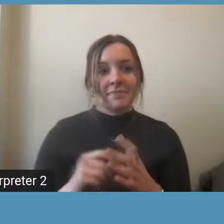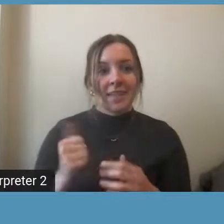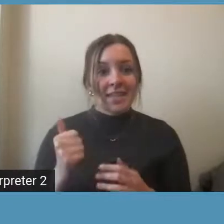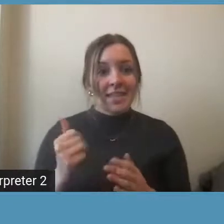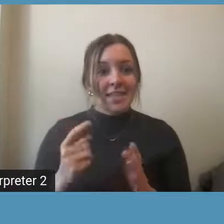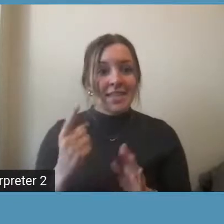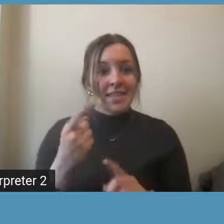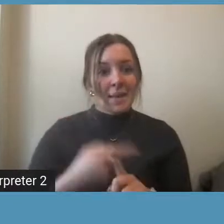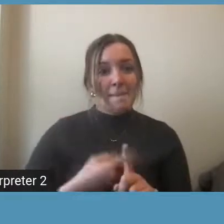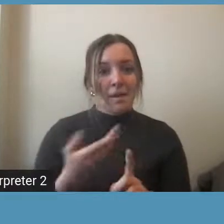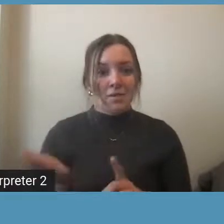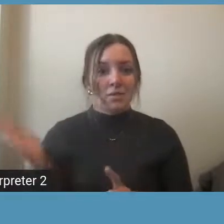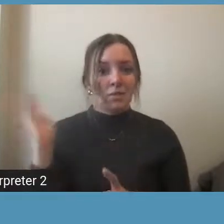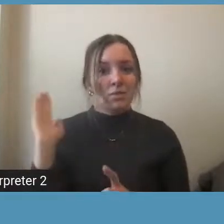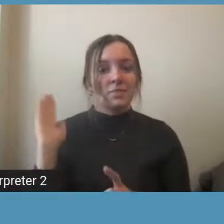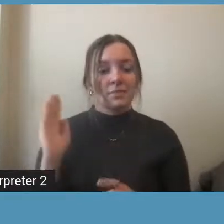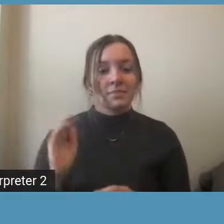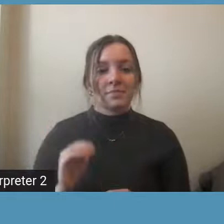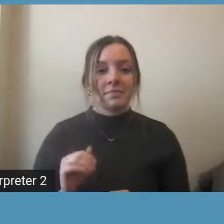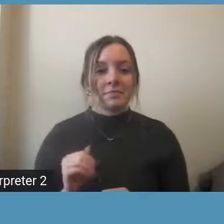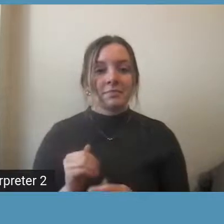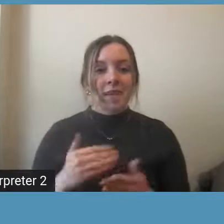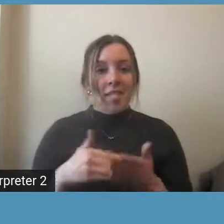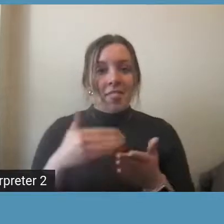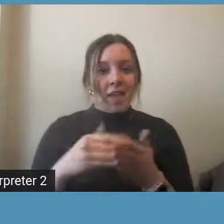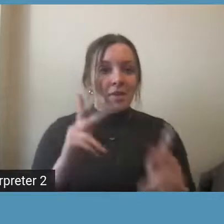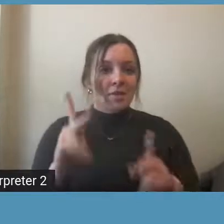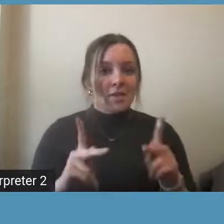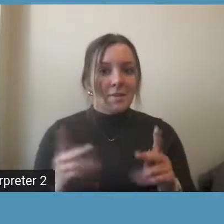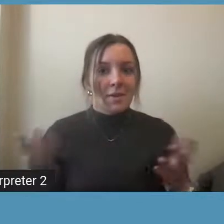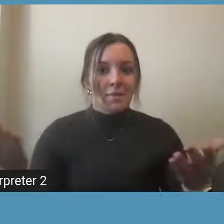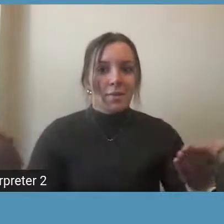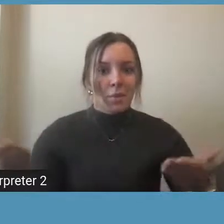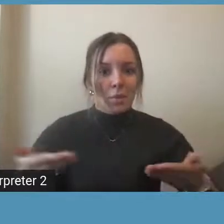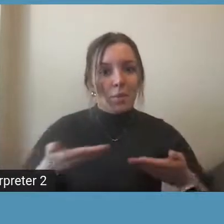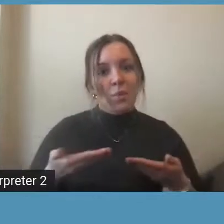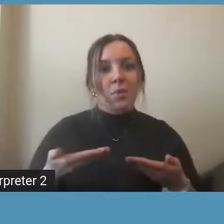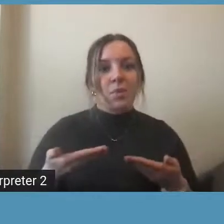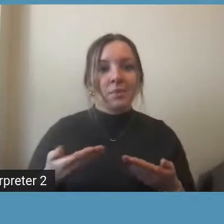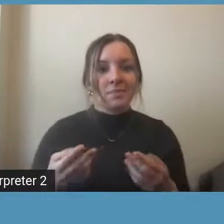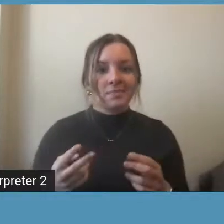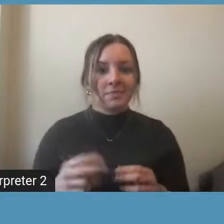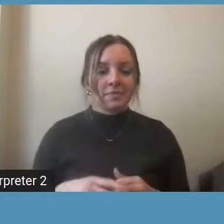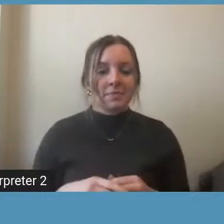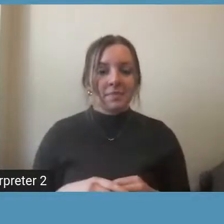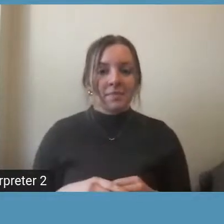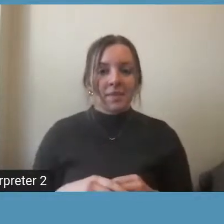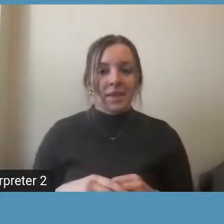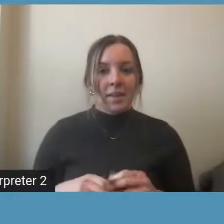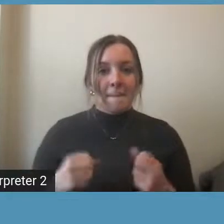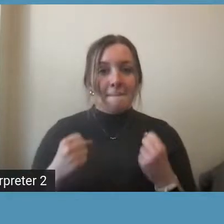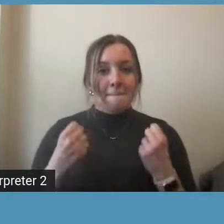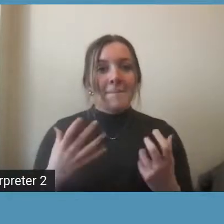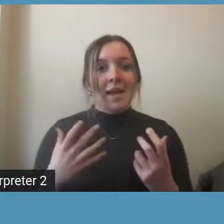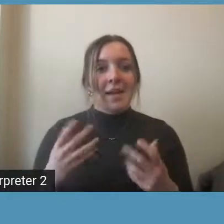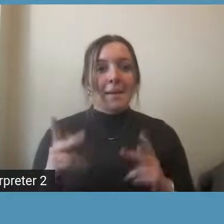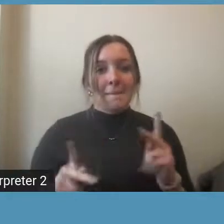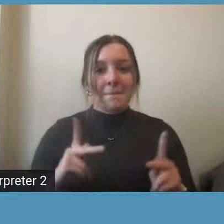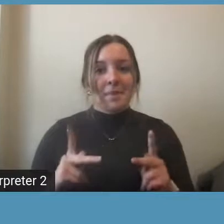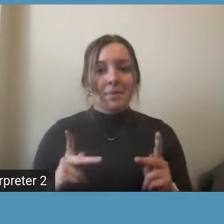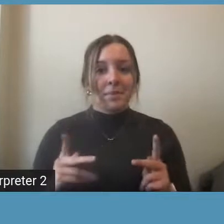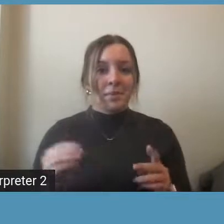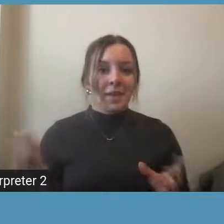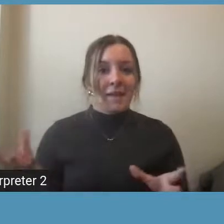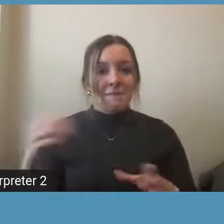thousands of people attend from around the US and beyond, and we've built a robust community of museum people who have joined our forum and watched recordings of the